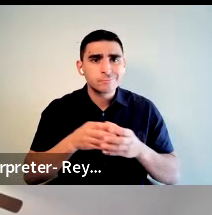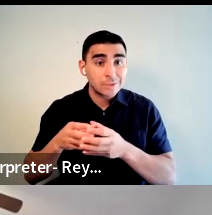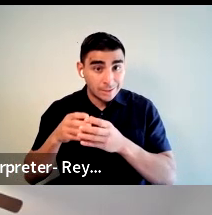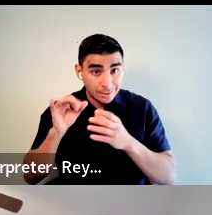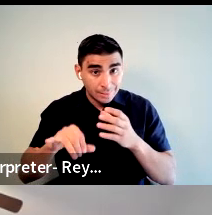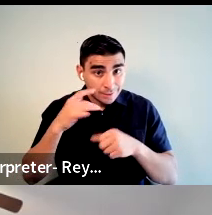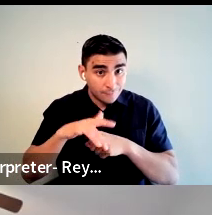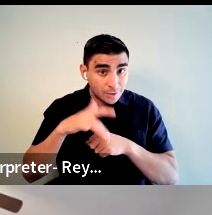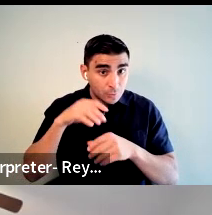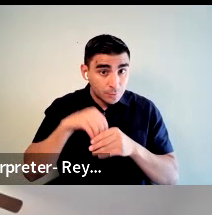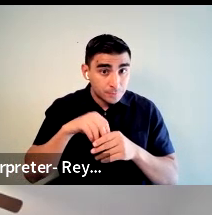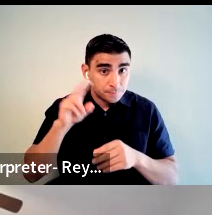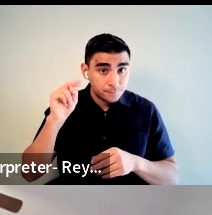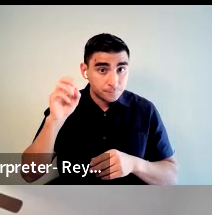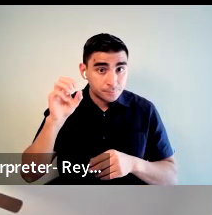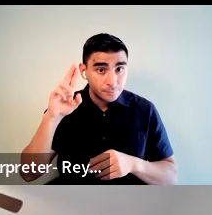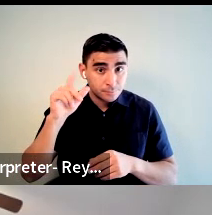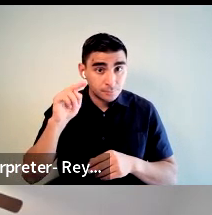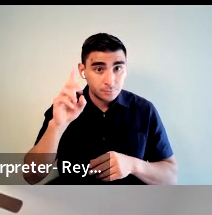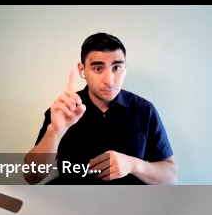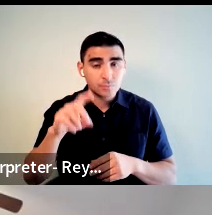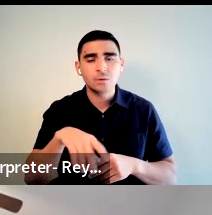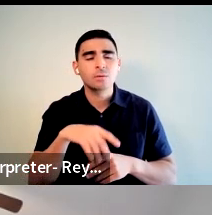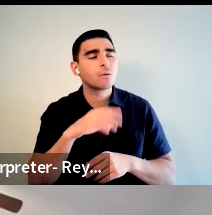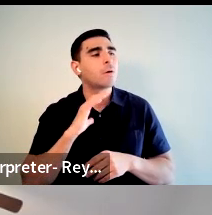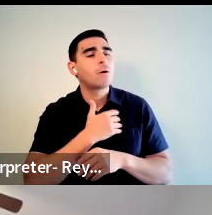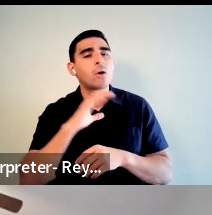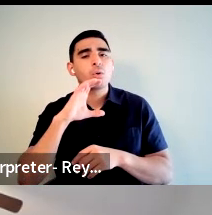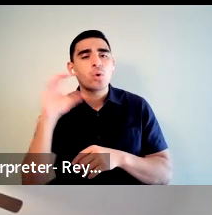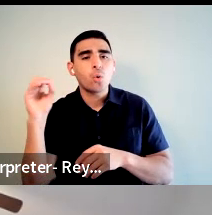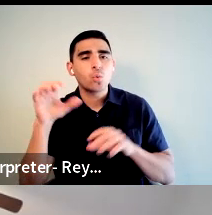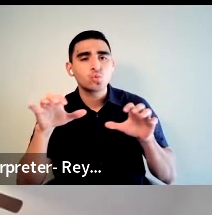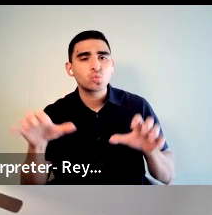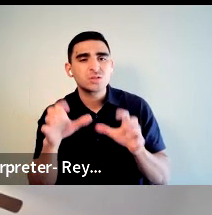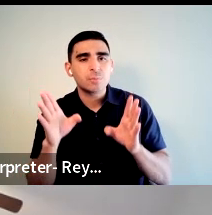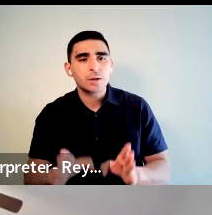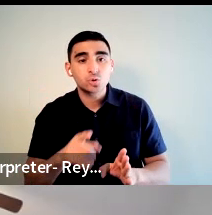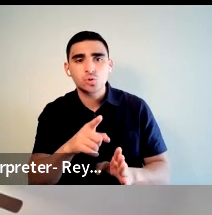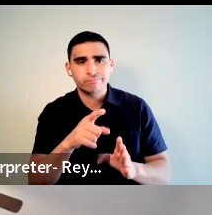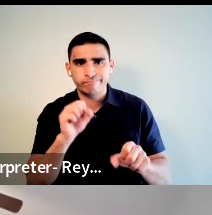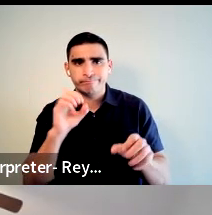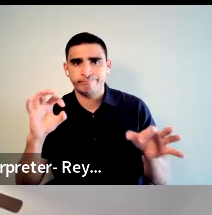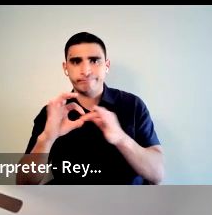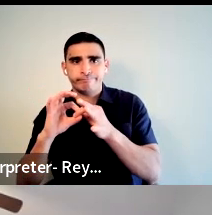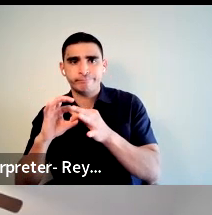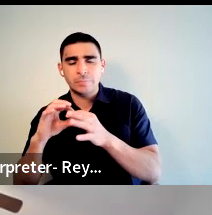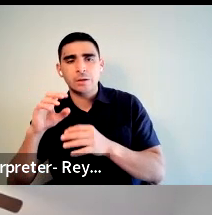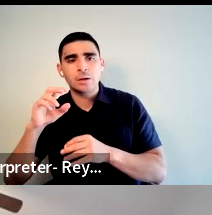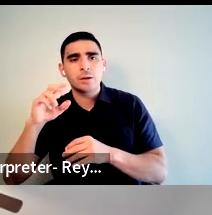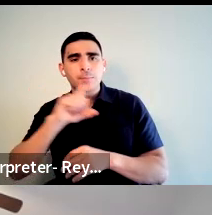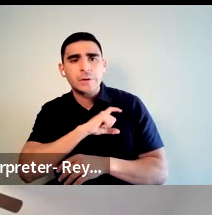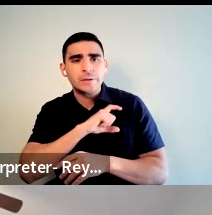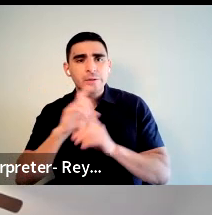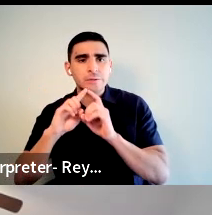Our co-responders goes through the police department, and they chose to work with the Boulder County